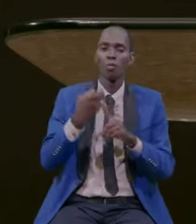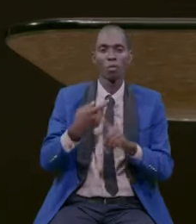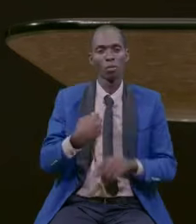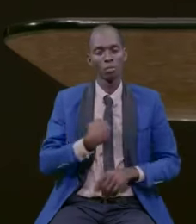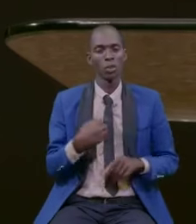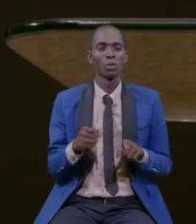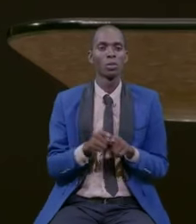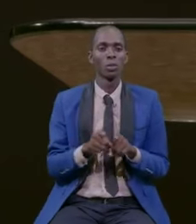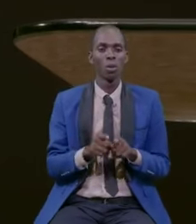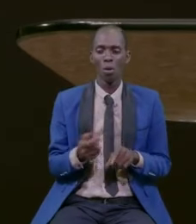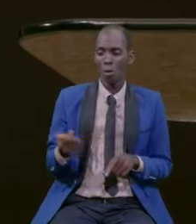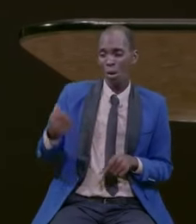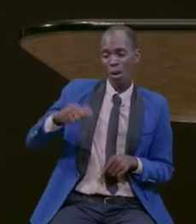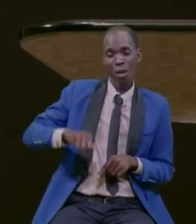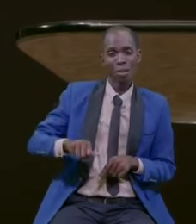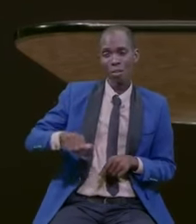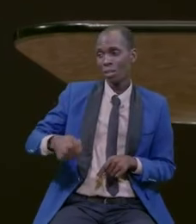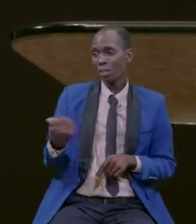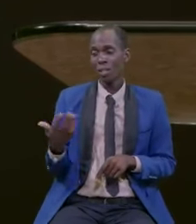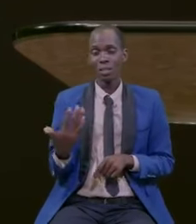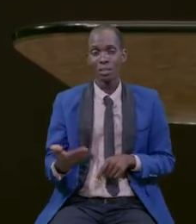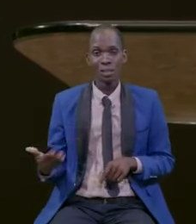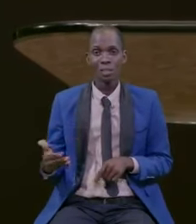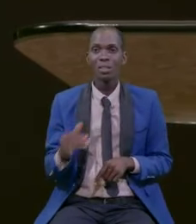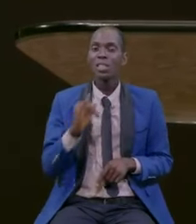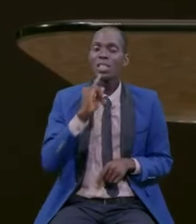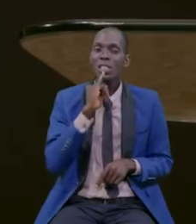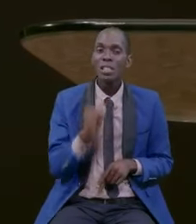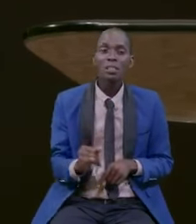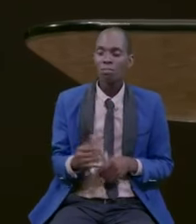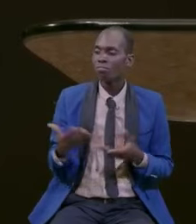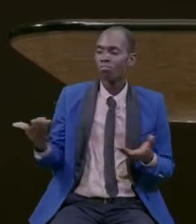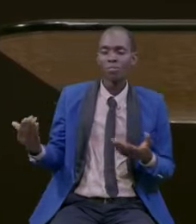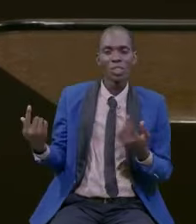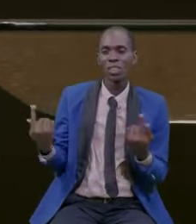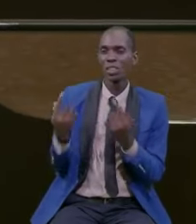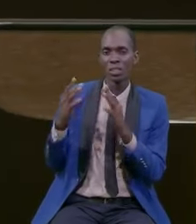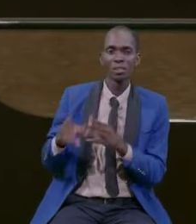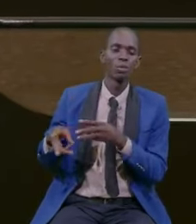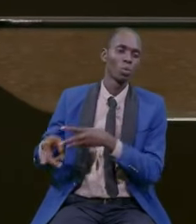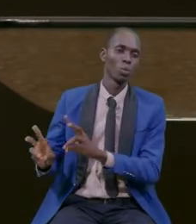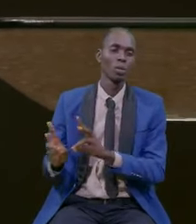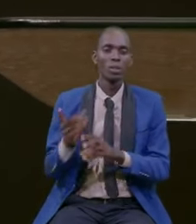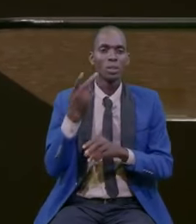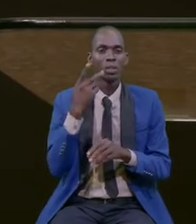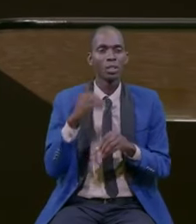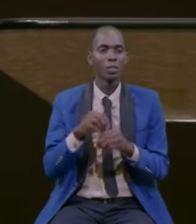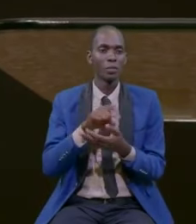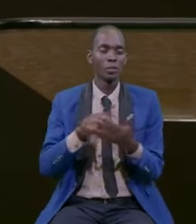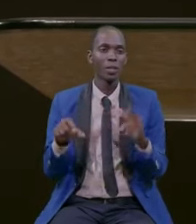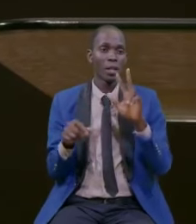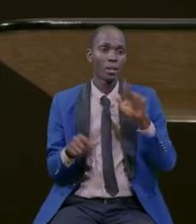any other thing is a part of unbelief look at verse 13 in verse